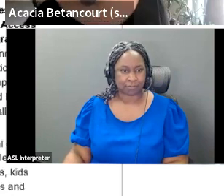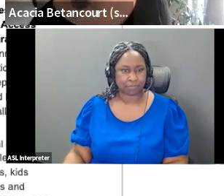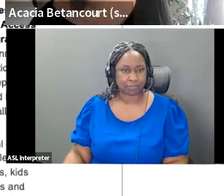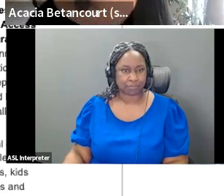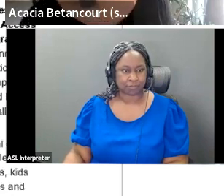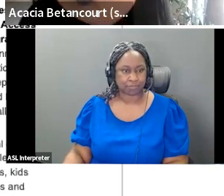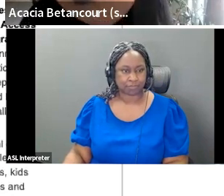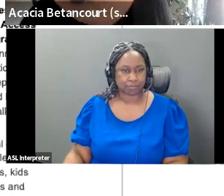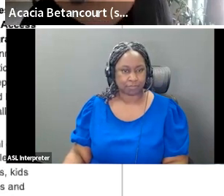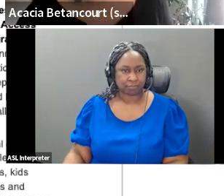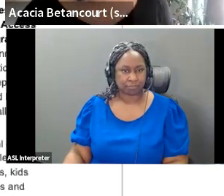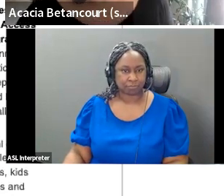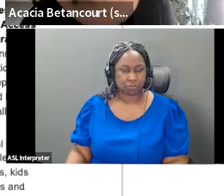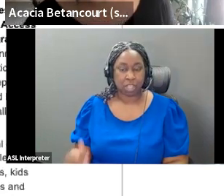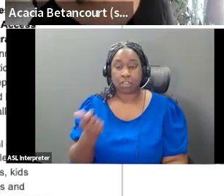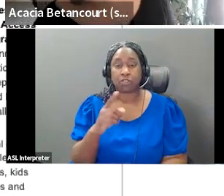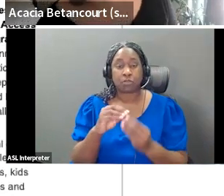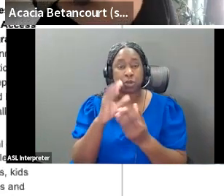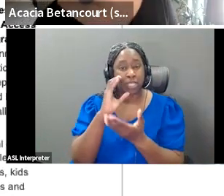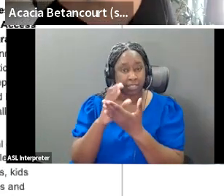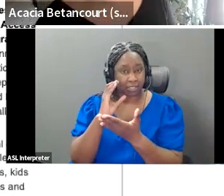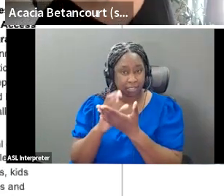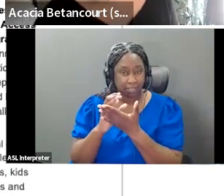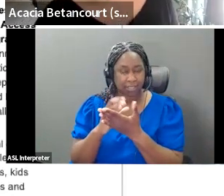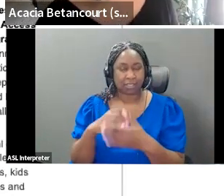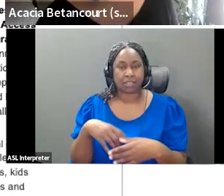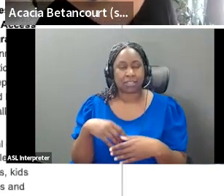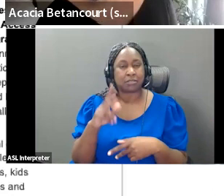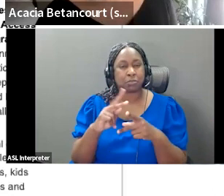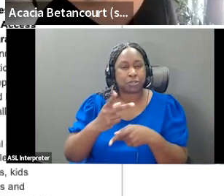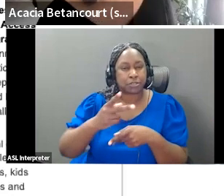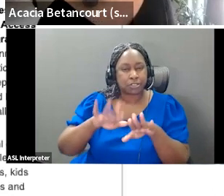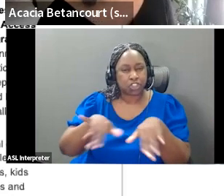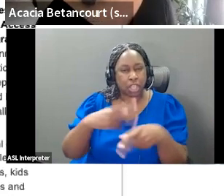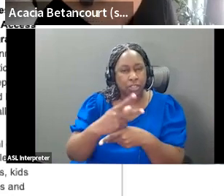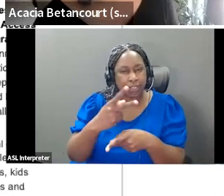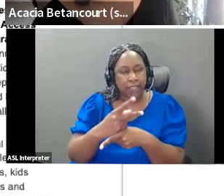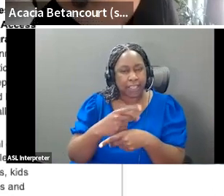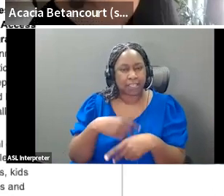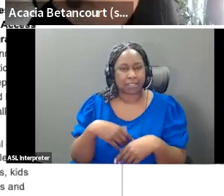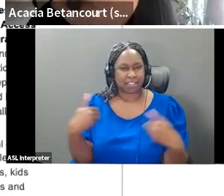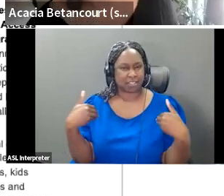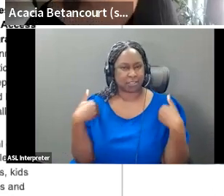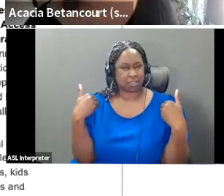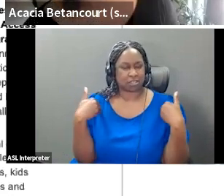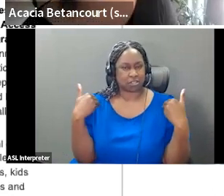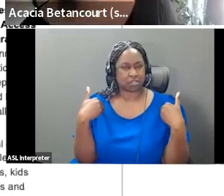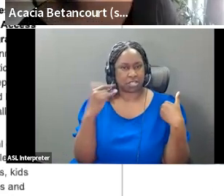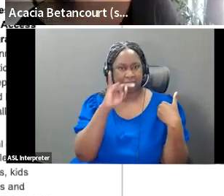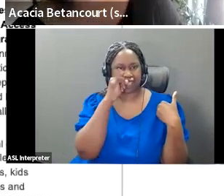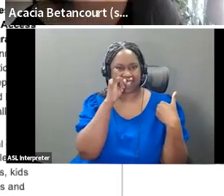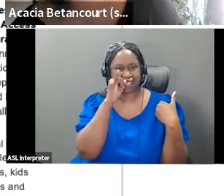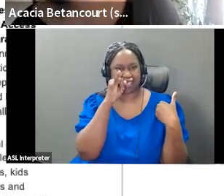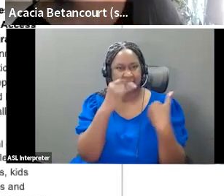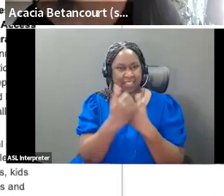Here are a few more images of caretakers, child care workers, with sort of the younger kiddos early on in this year's